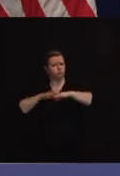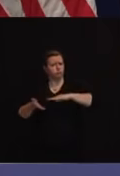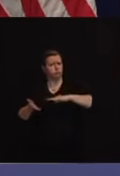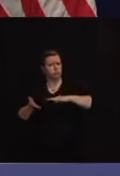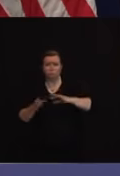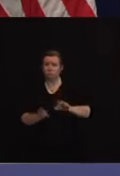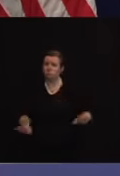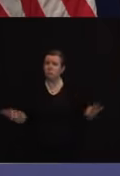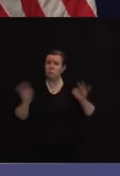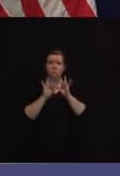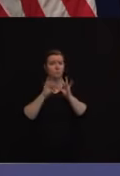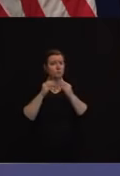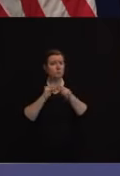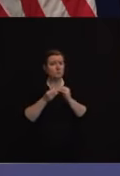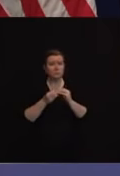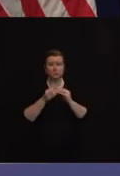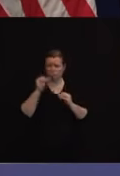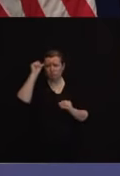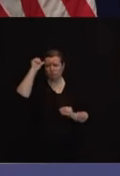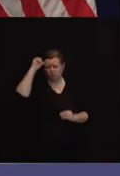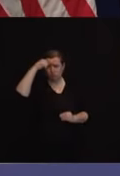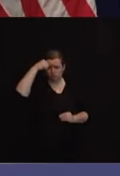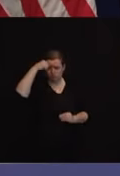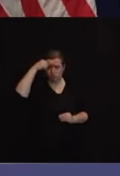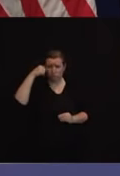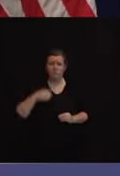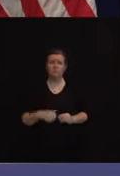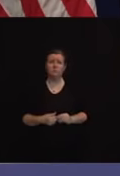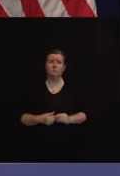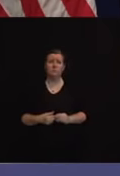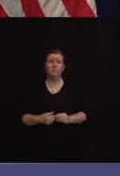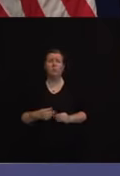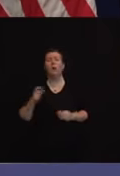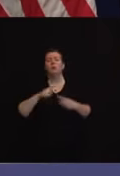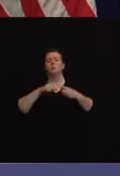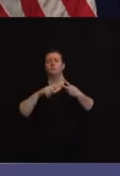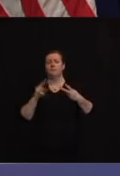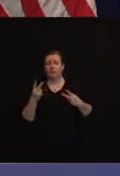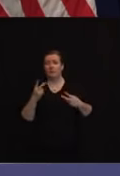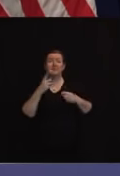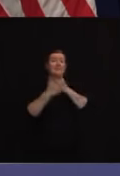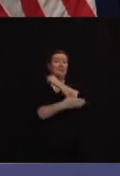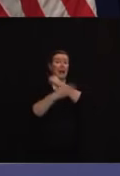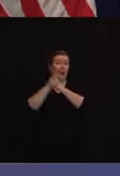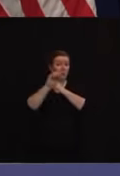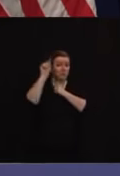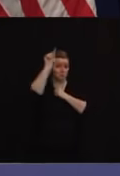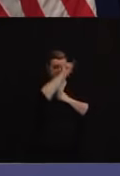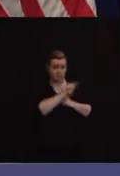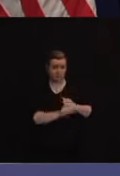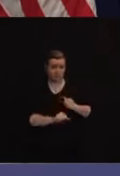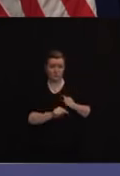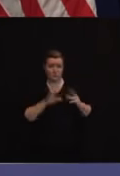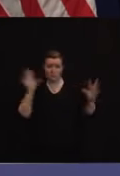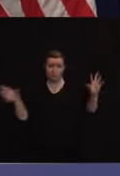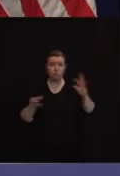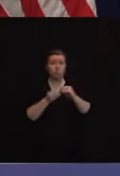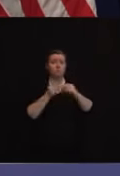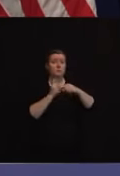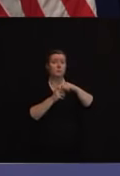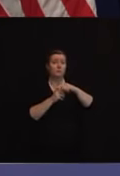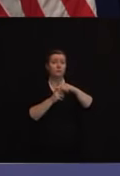for Ed and the epidemiologists. Secondly, counties, cumulative cases positive. Again, it's